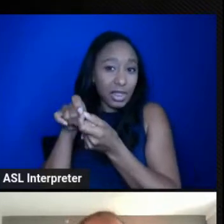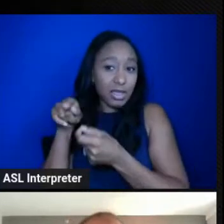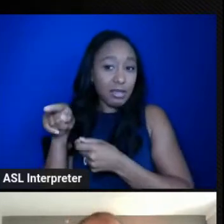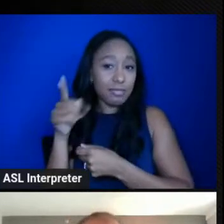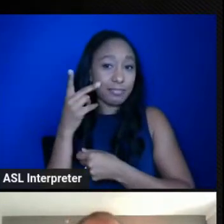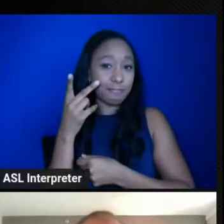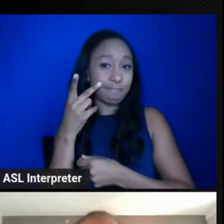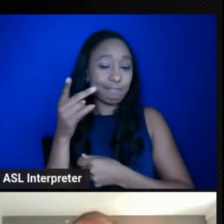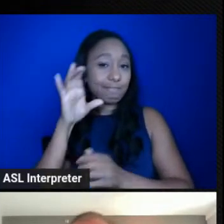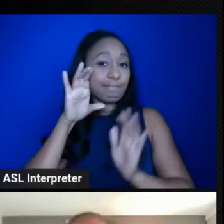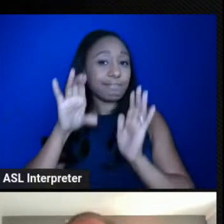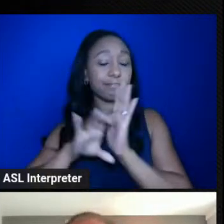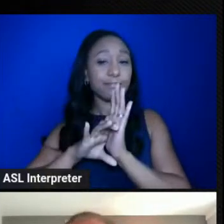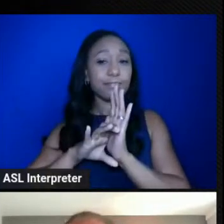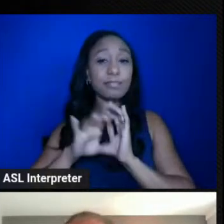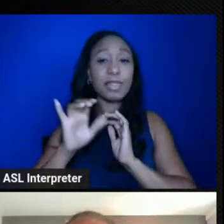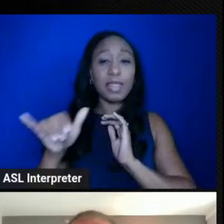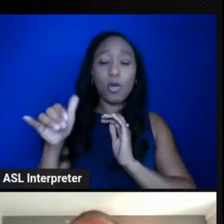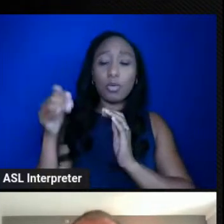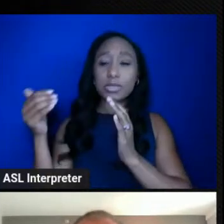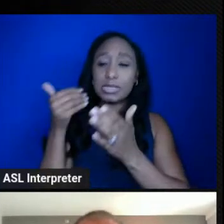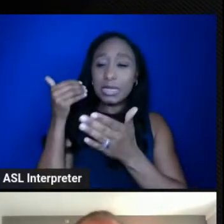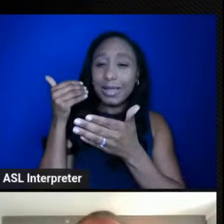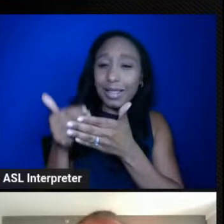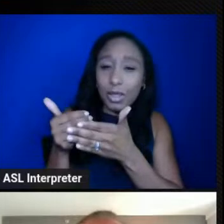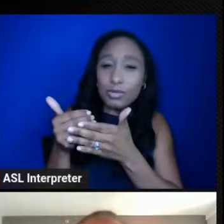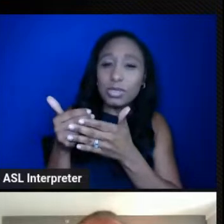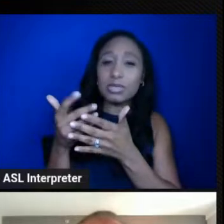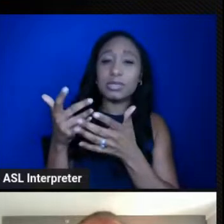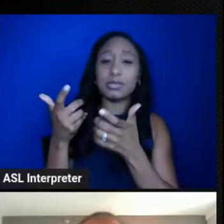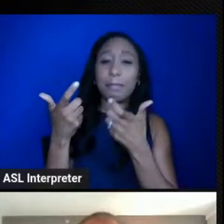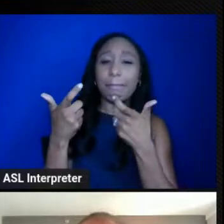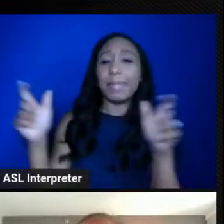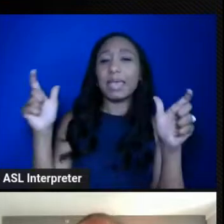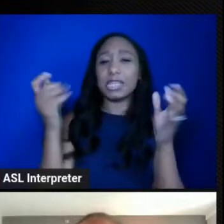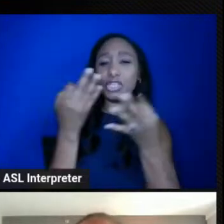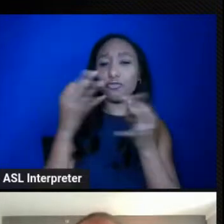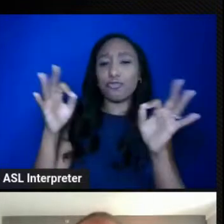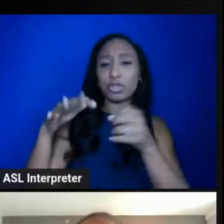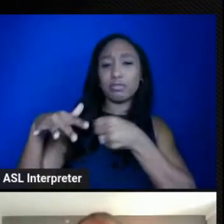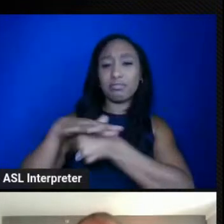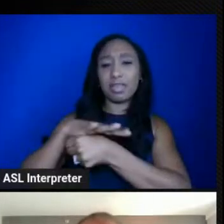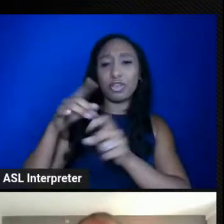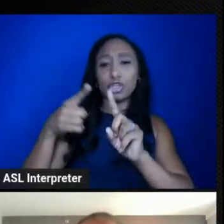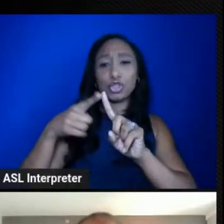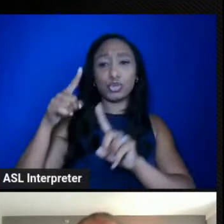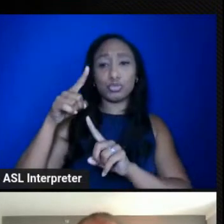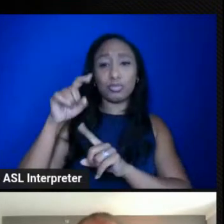It was the nearest major free city on the East Coast to the slave South.